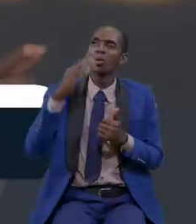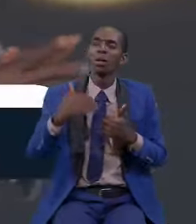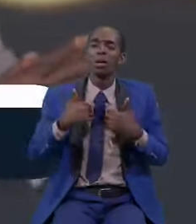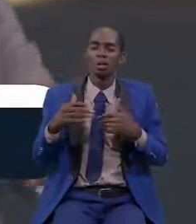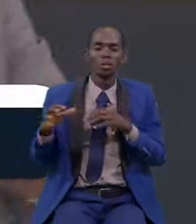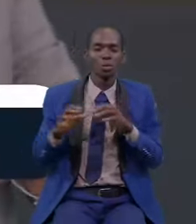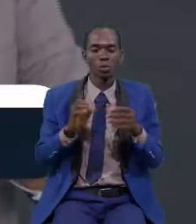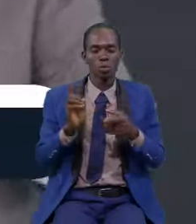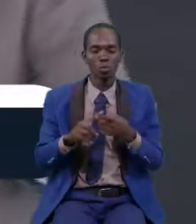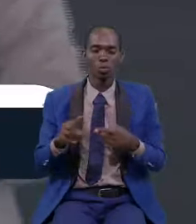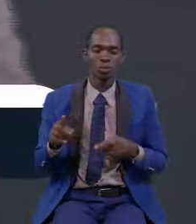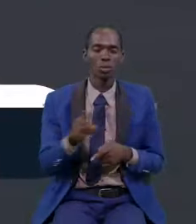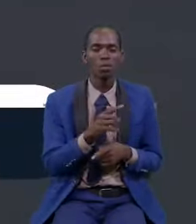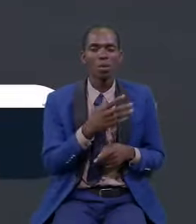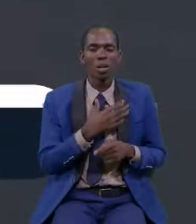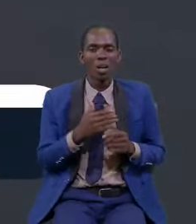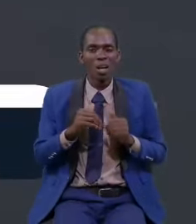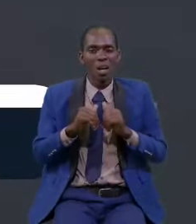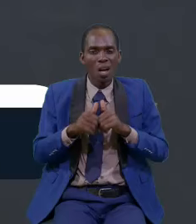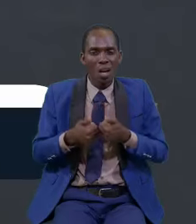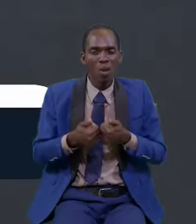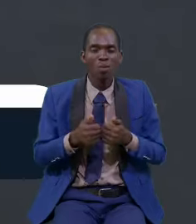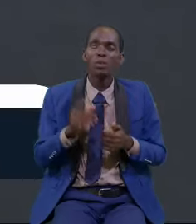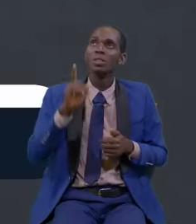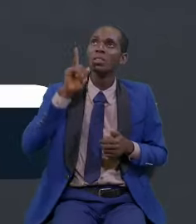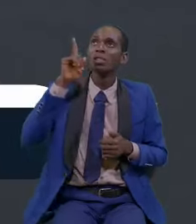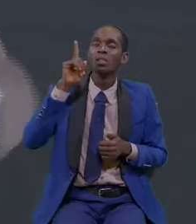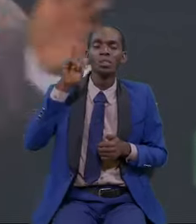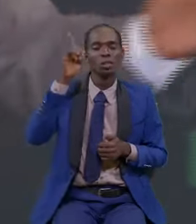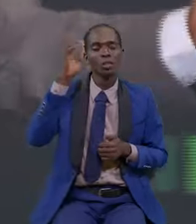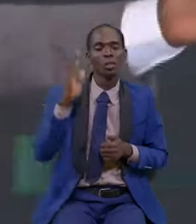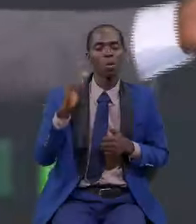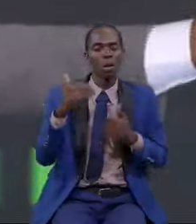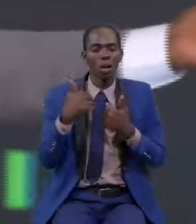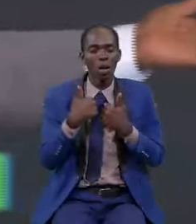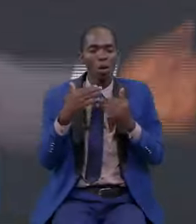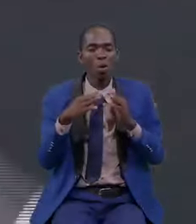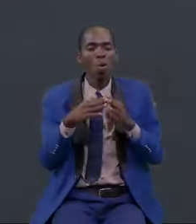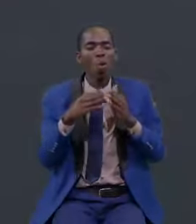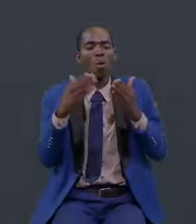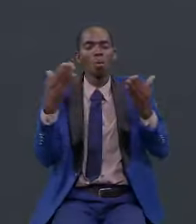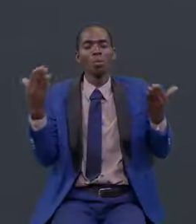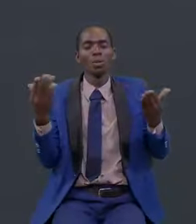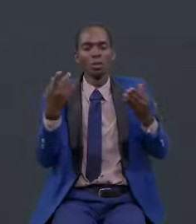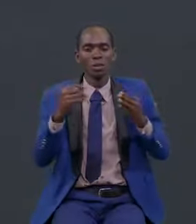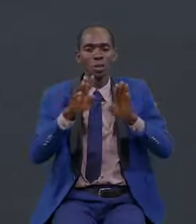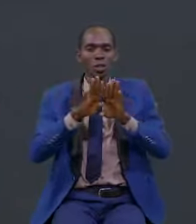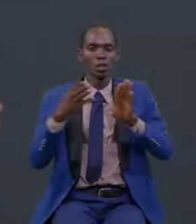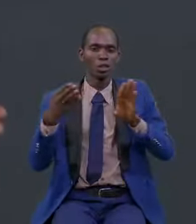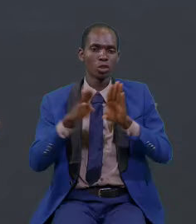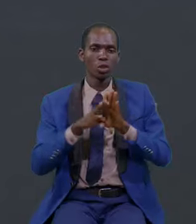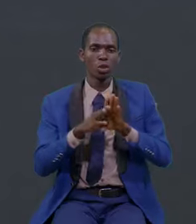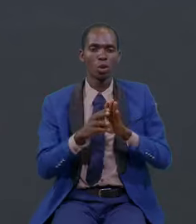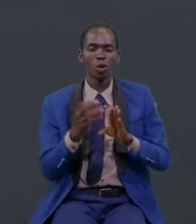And how he had opened the door. He had opened the door of